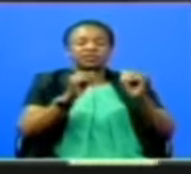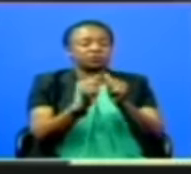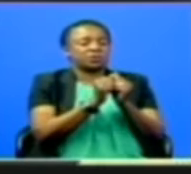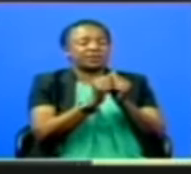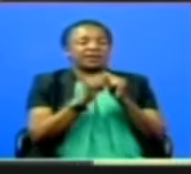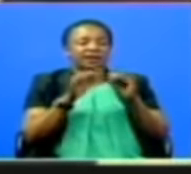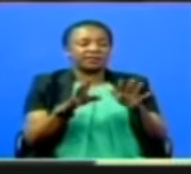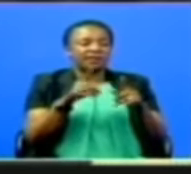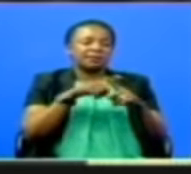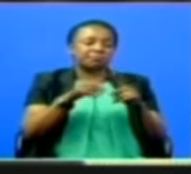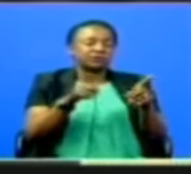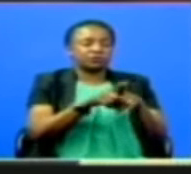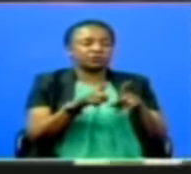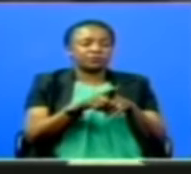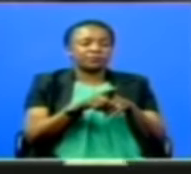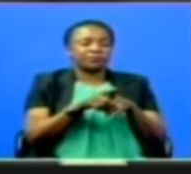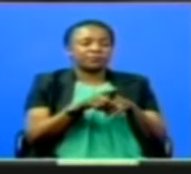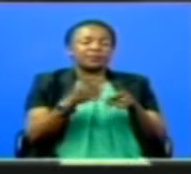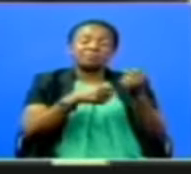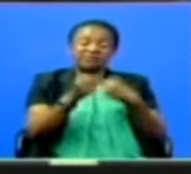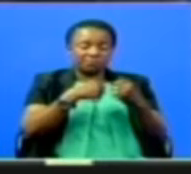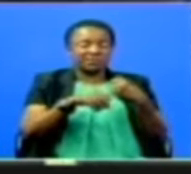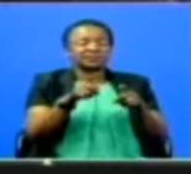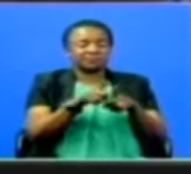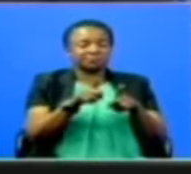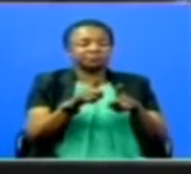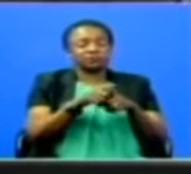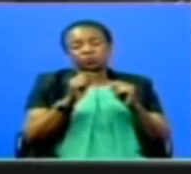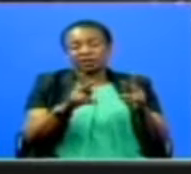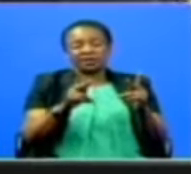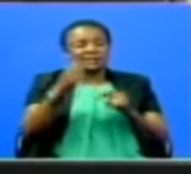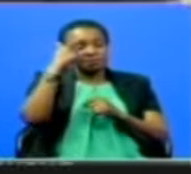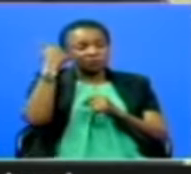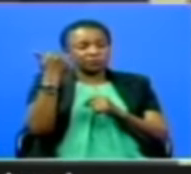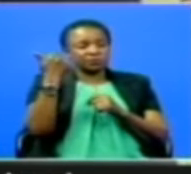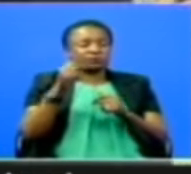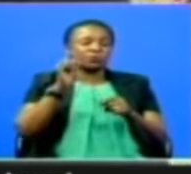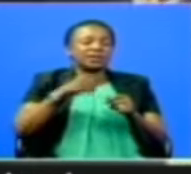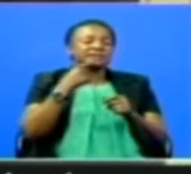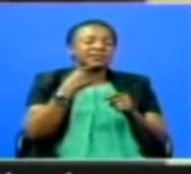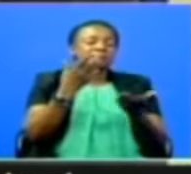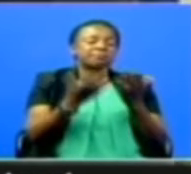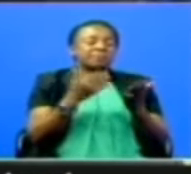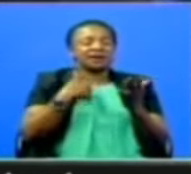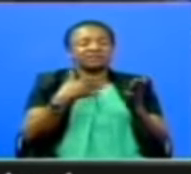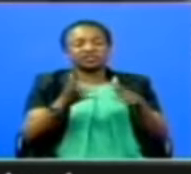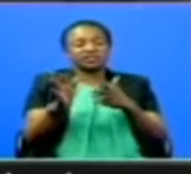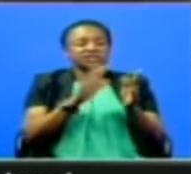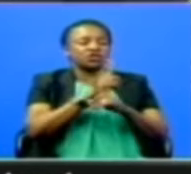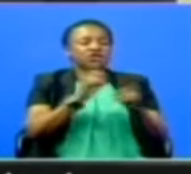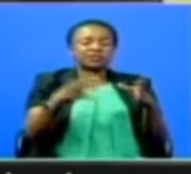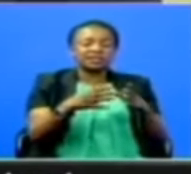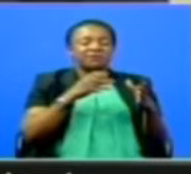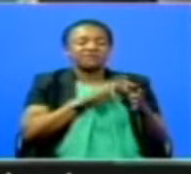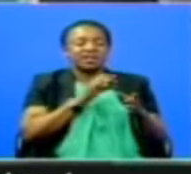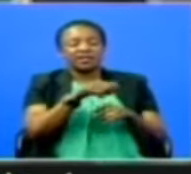tunacheza of course pia na team iko kitani pamoja. Mimi nasema that performance mimi iko fit eh. Kwa sababu ninasema pia team zote of course me create chances, imekuwa game hakuna team agopa